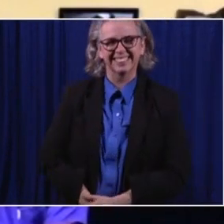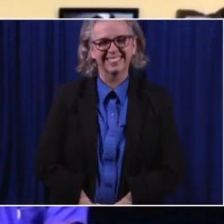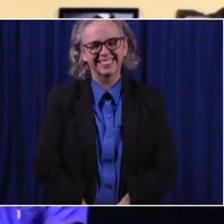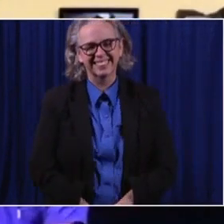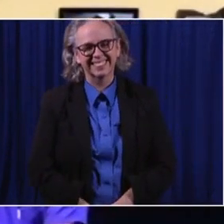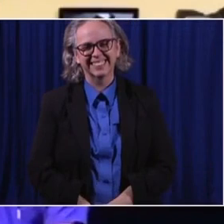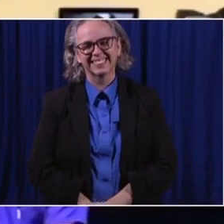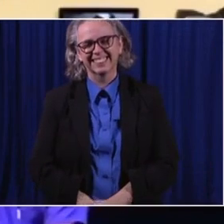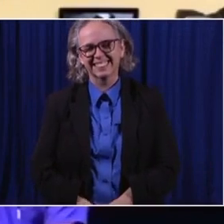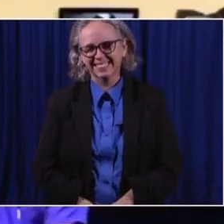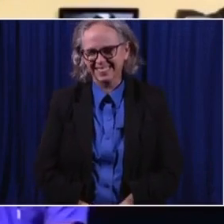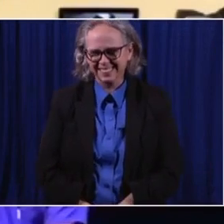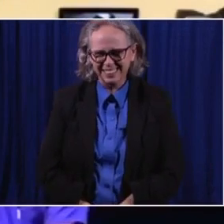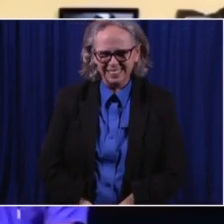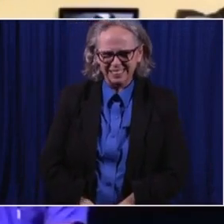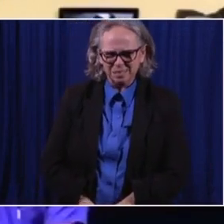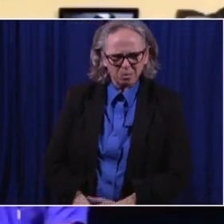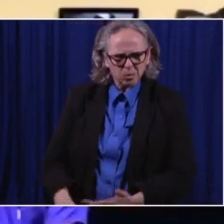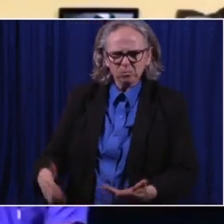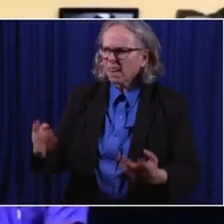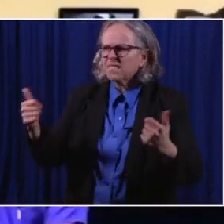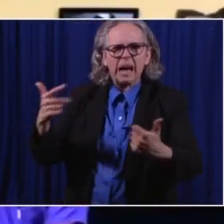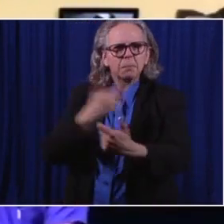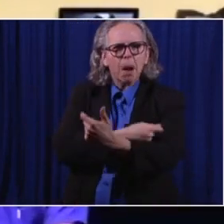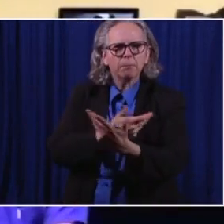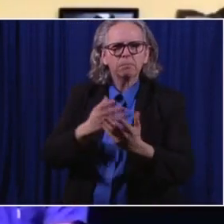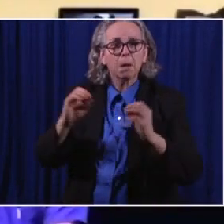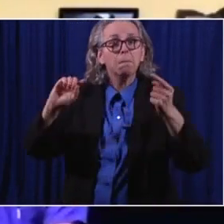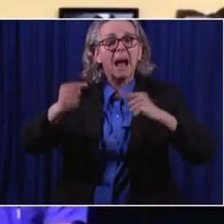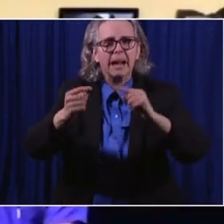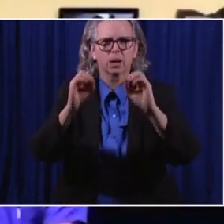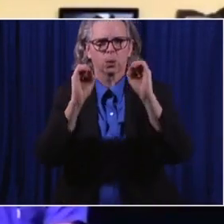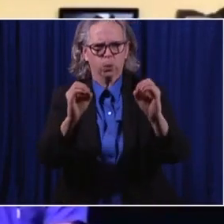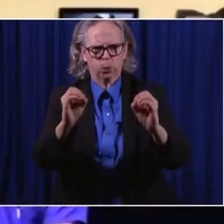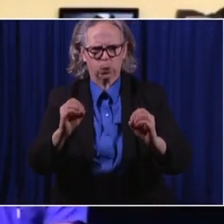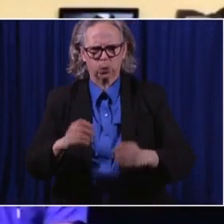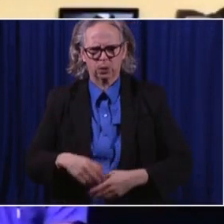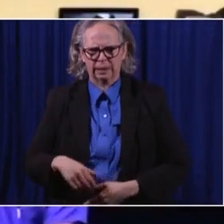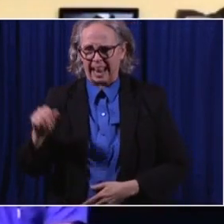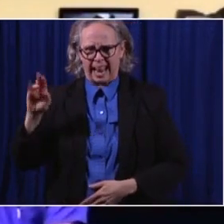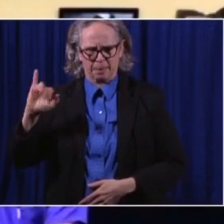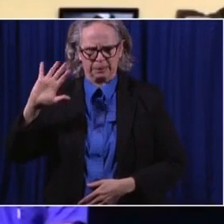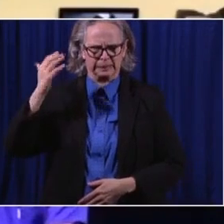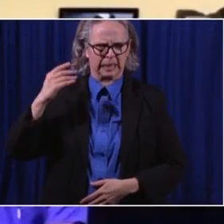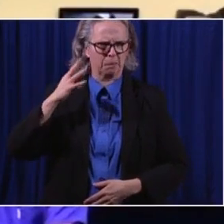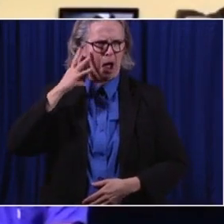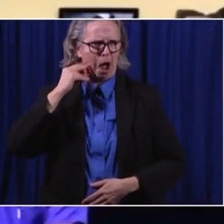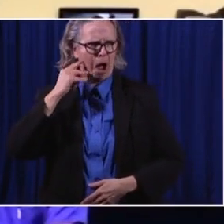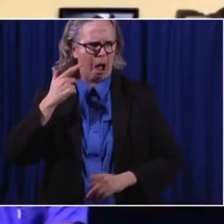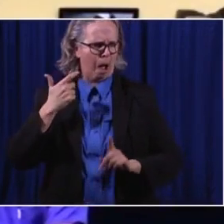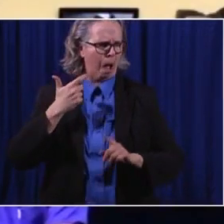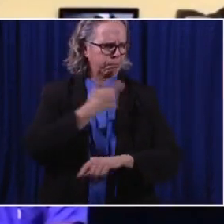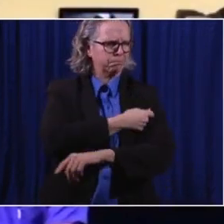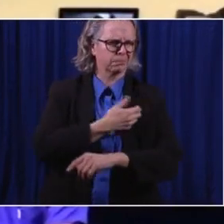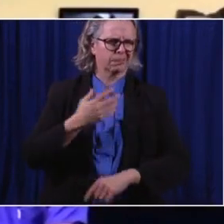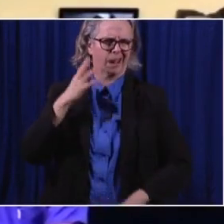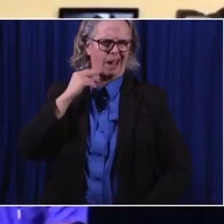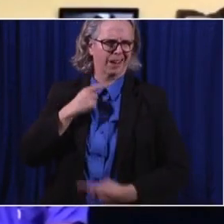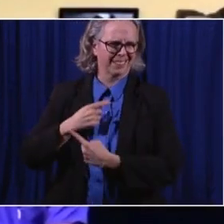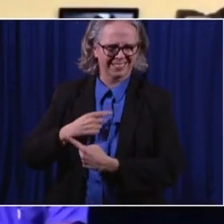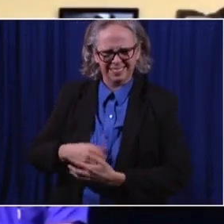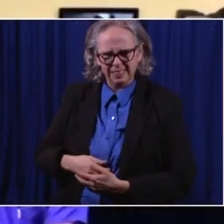Quick and painless. Looks like she's done this before. What do you think? We've been looking forward to this for months and months.